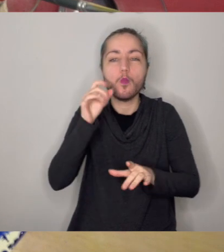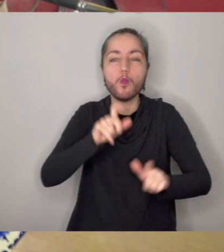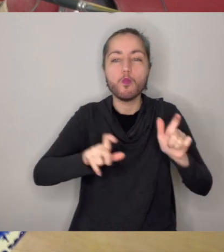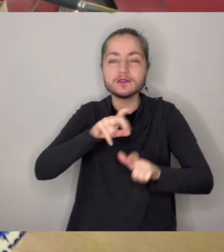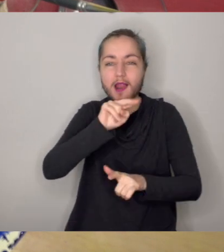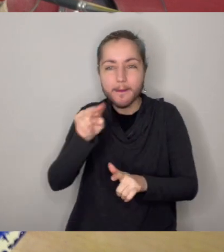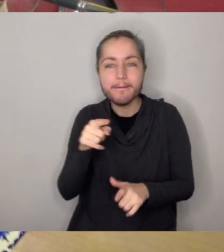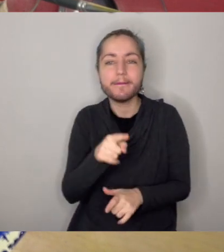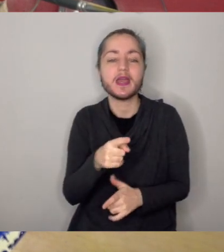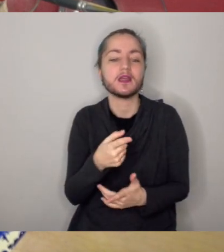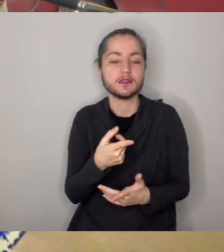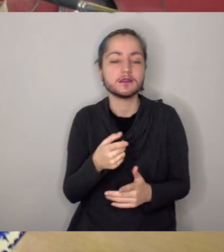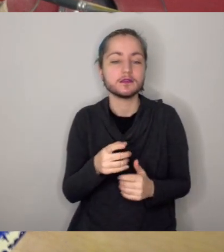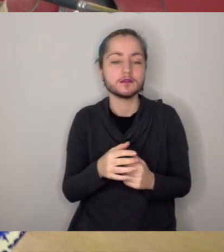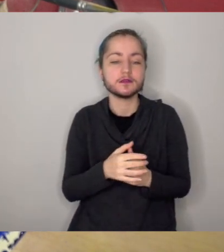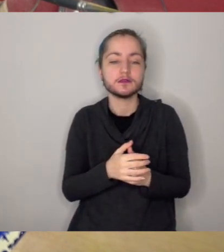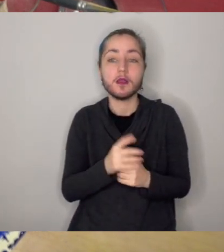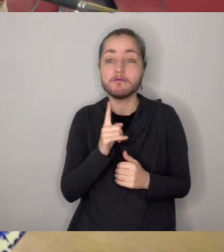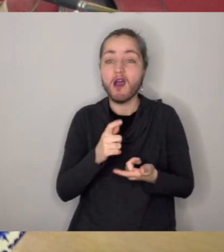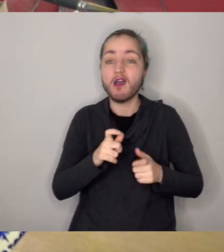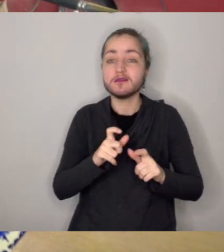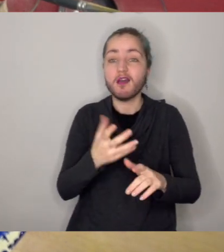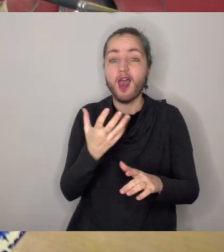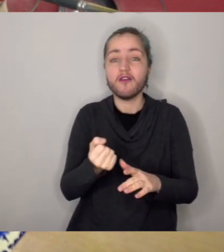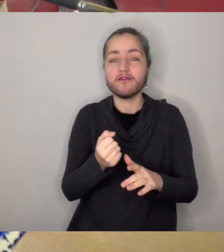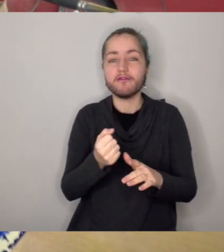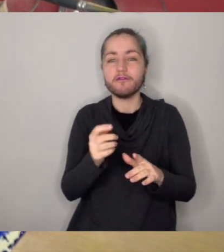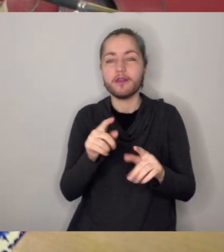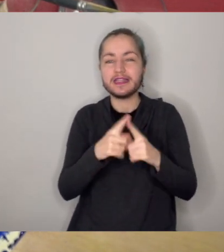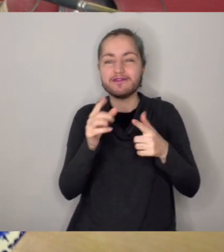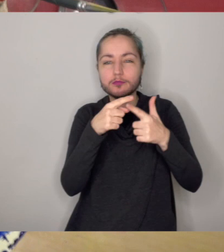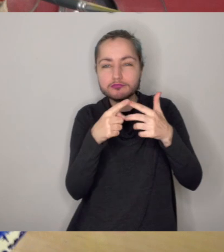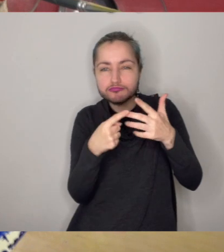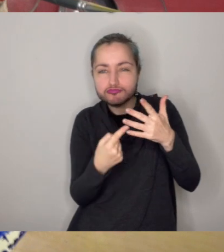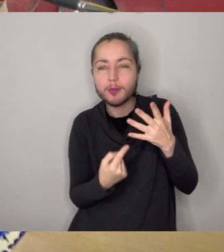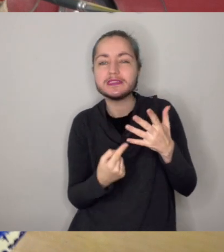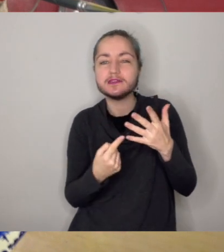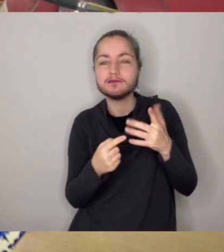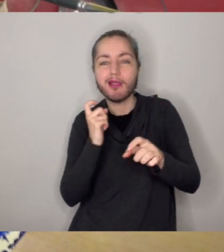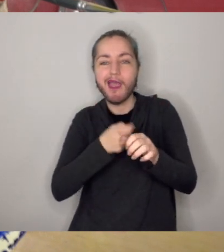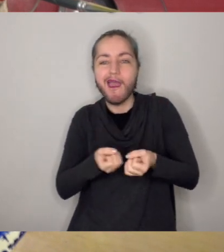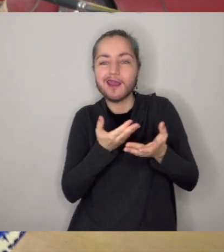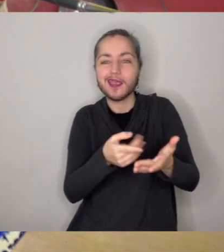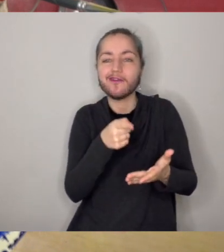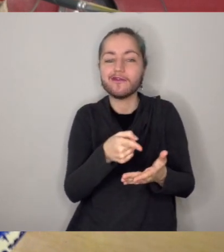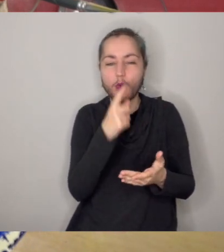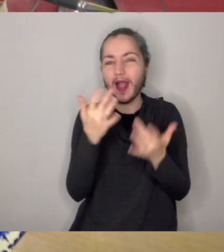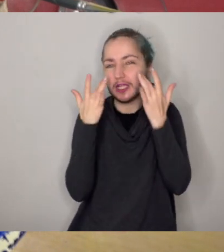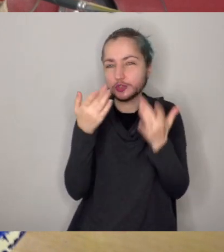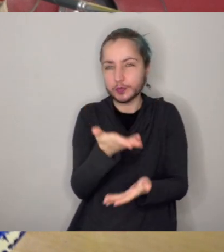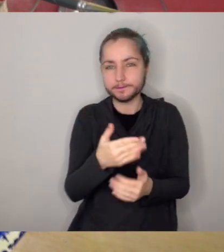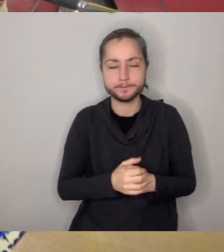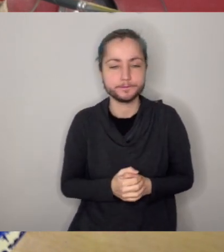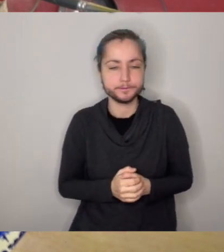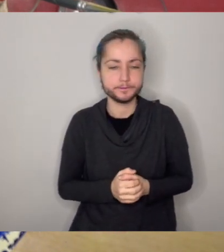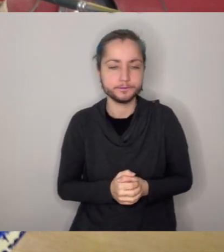And then it becomes more of like a kind of watercolor paint that still has all like the nice properties because of the egg.